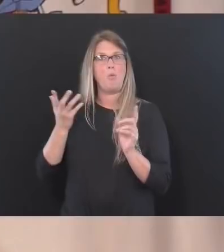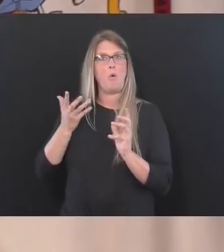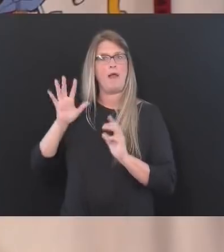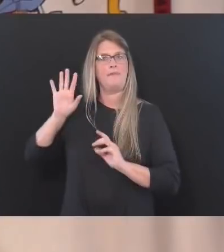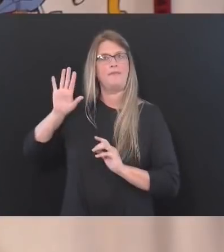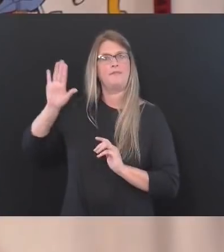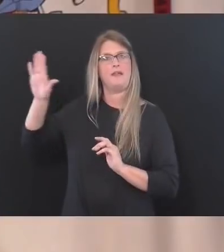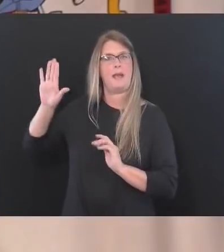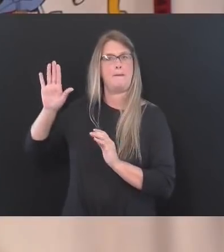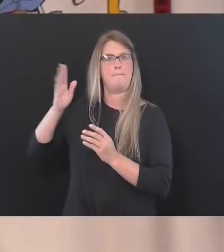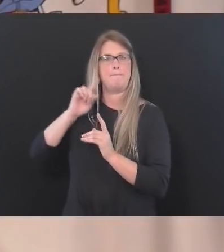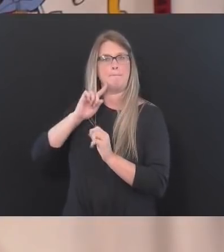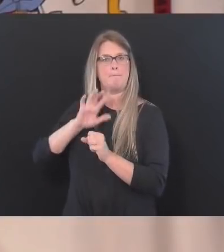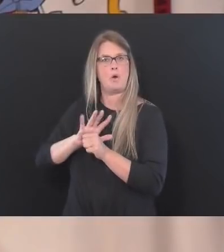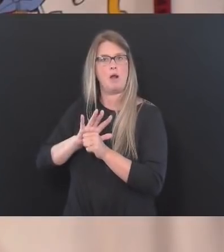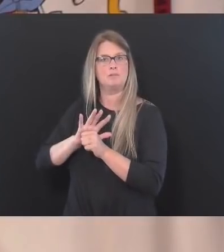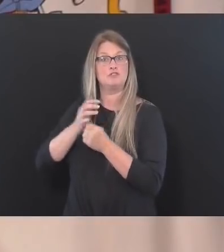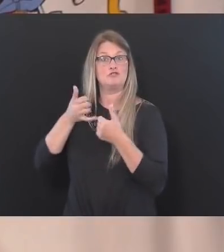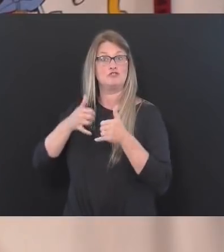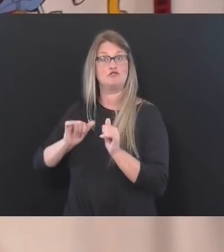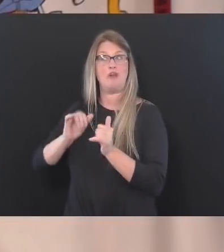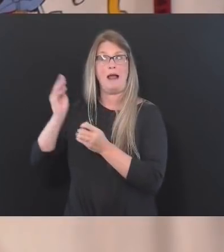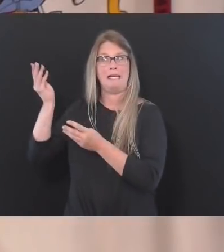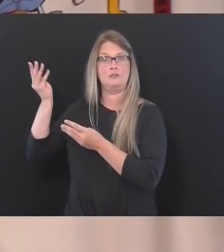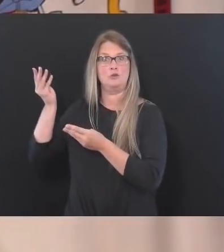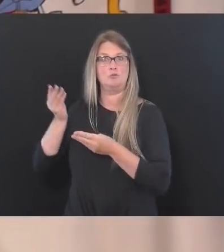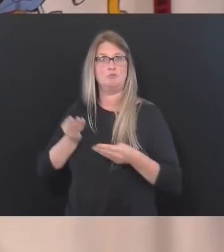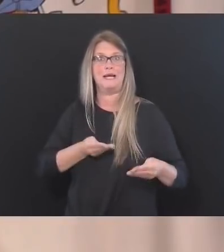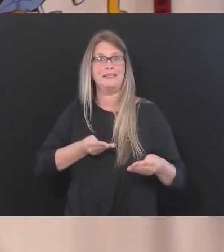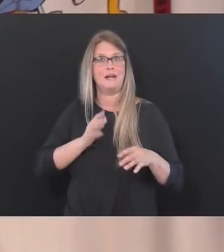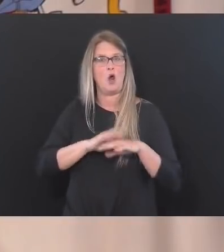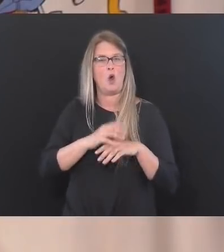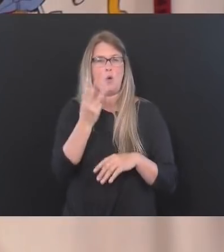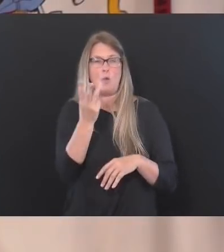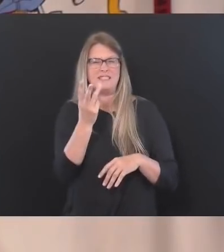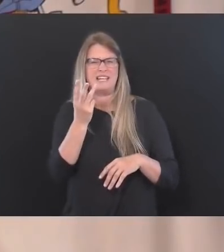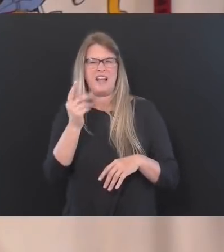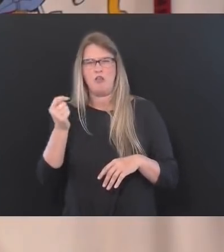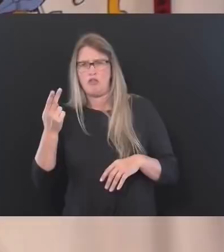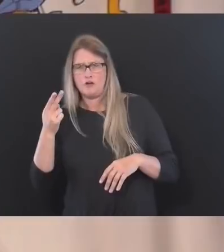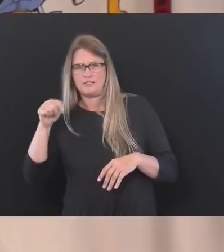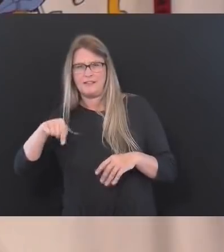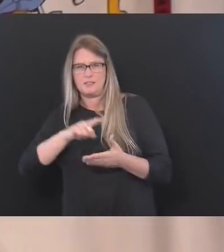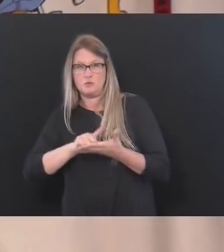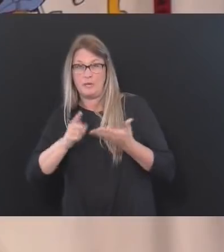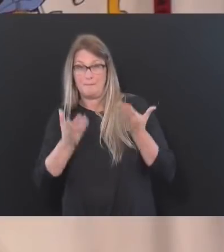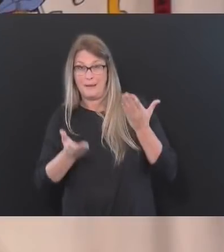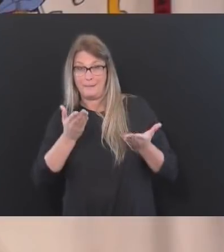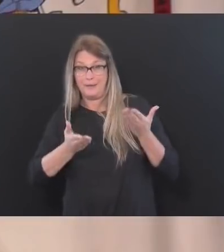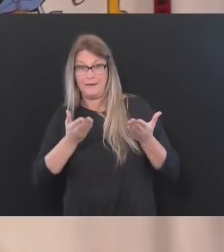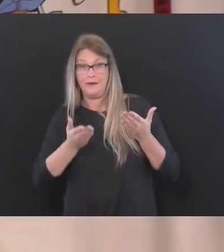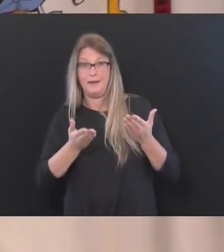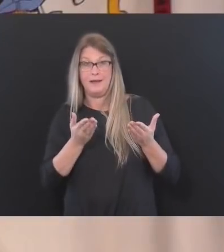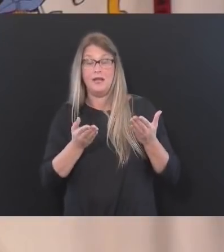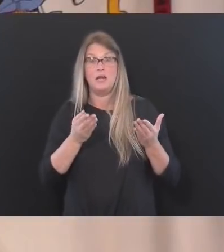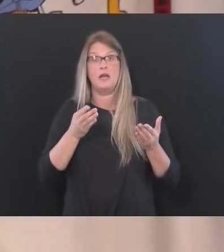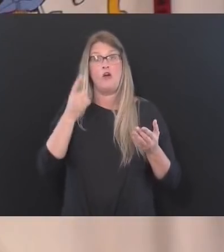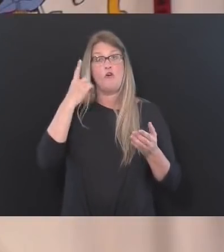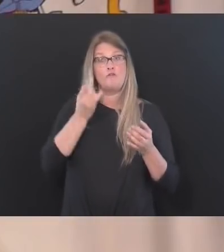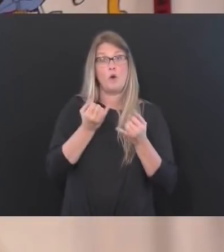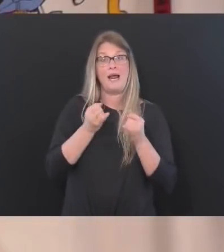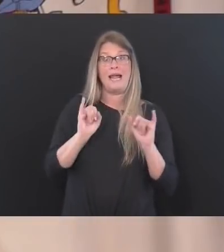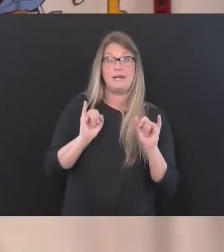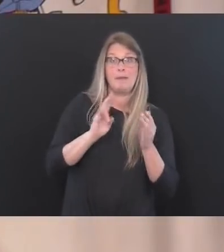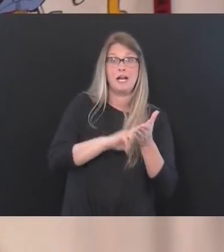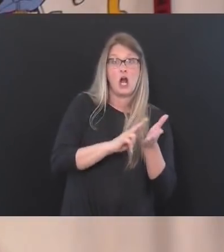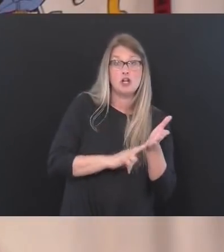they're trying to roll that out on Wednesday or Thursday of this week. You know, in regard to the independent